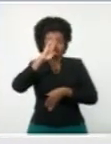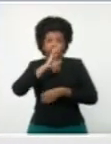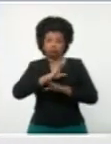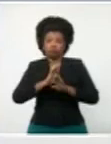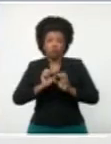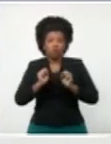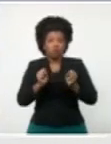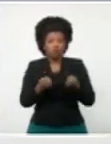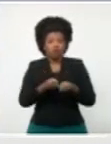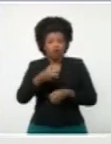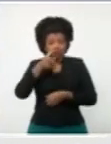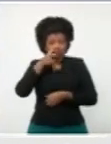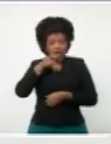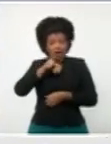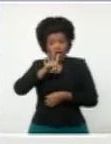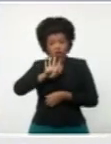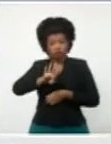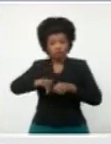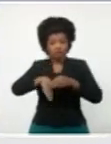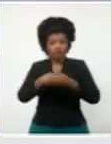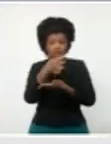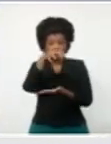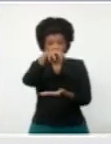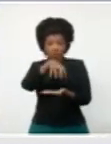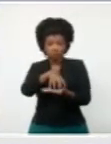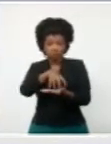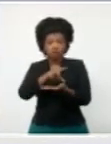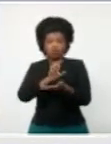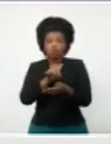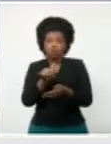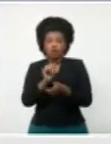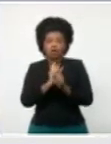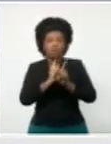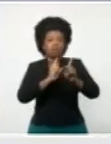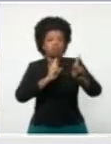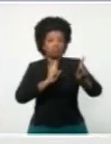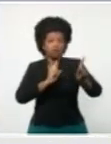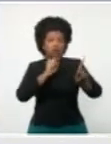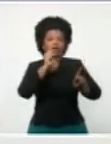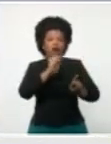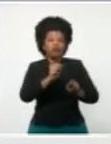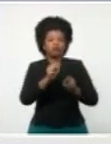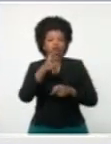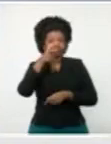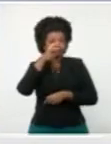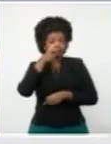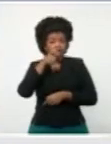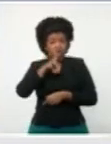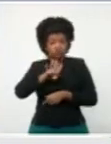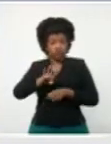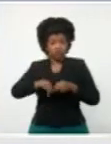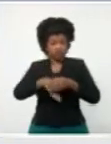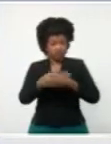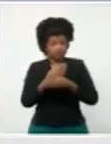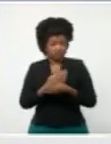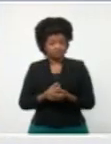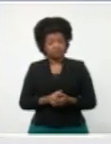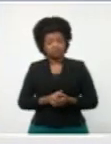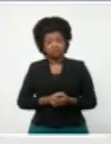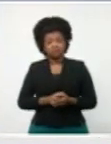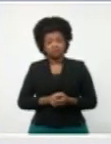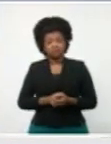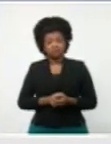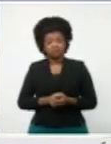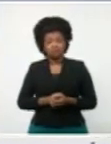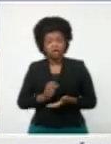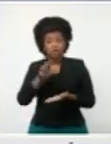are studied to rule out they have the disease, and as a result of that screening, in some people test positive. That